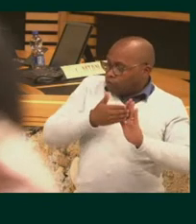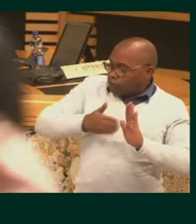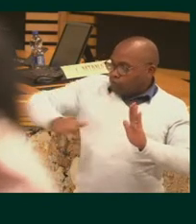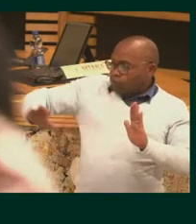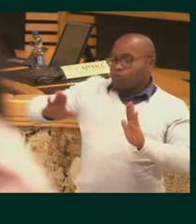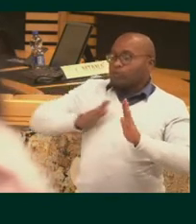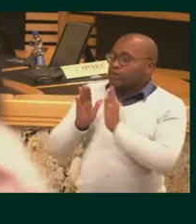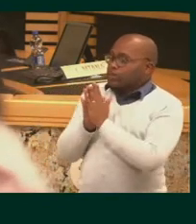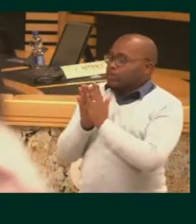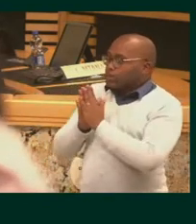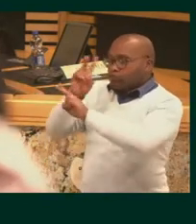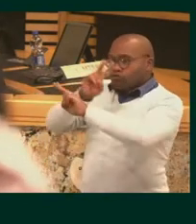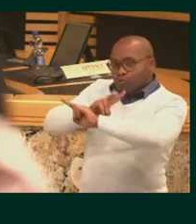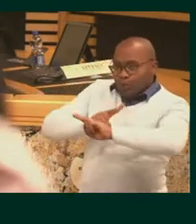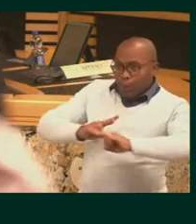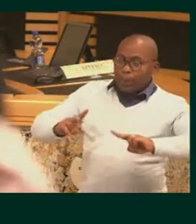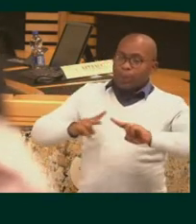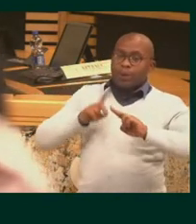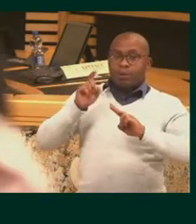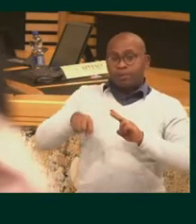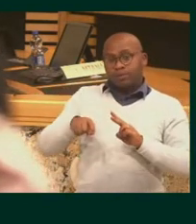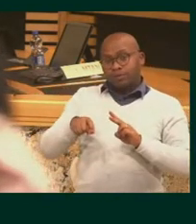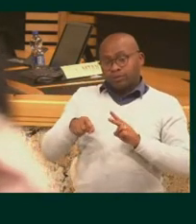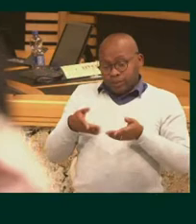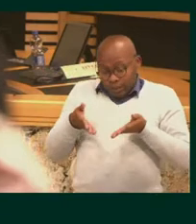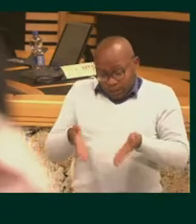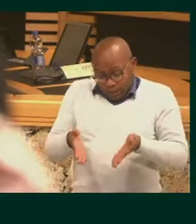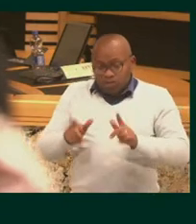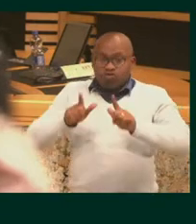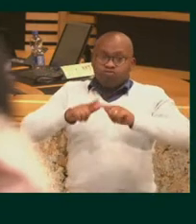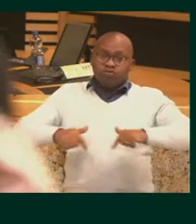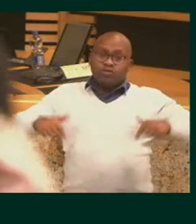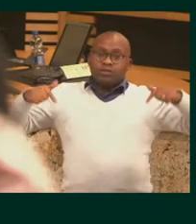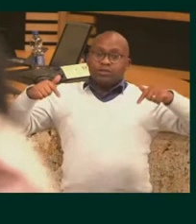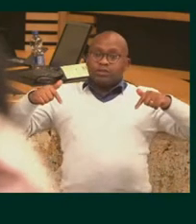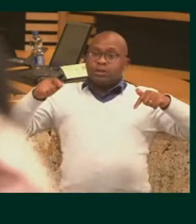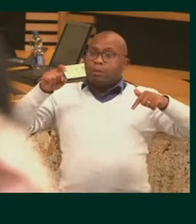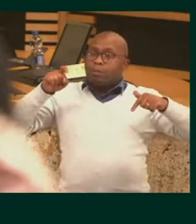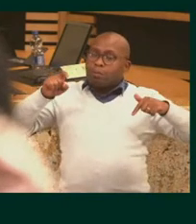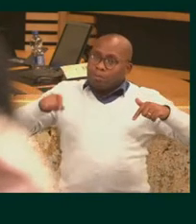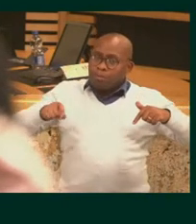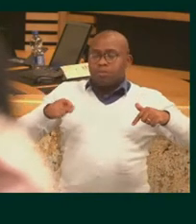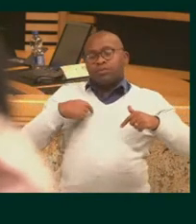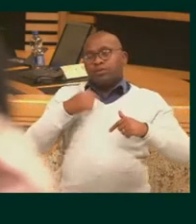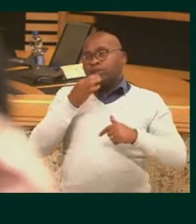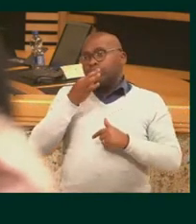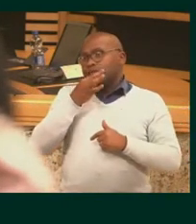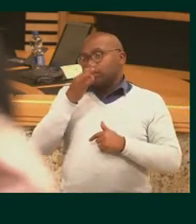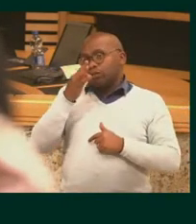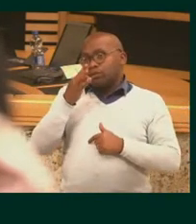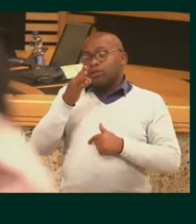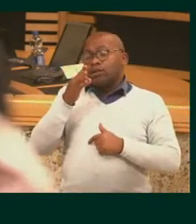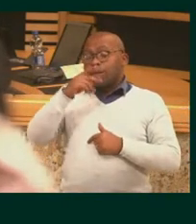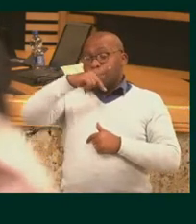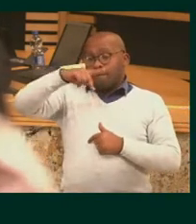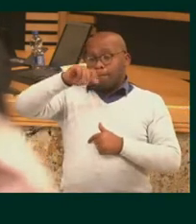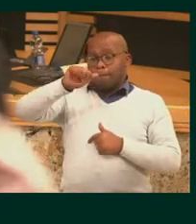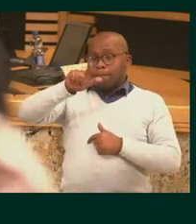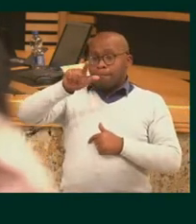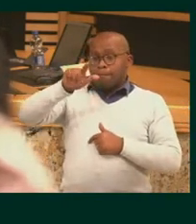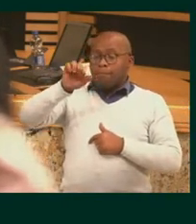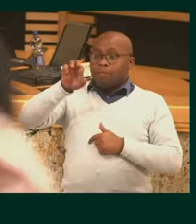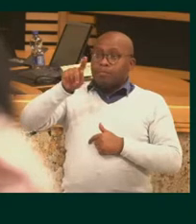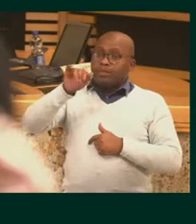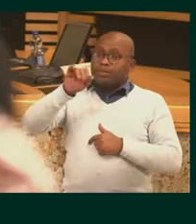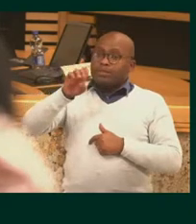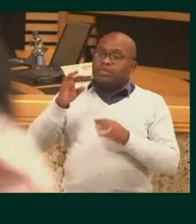ongoing conflict this legislature expresses its heartfelt condolences to the families of those who have lost